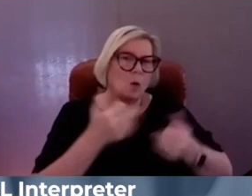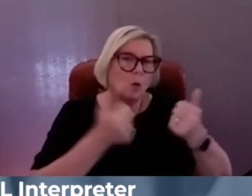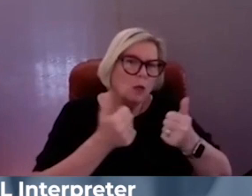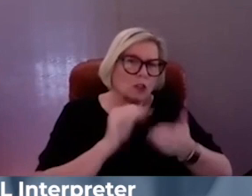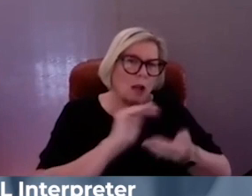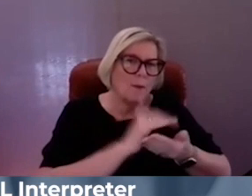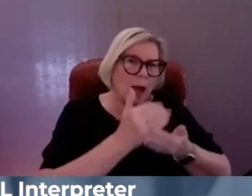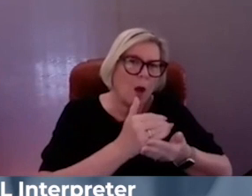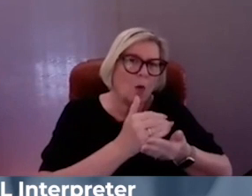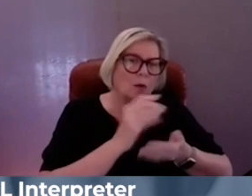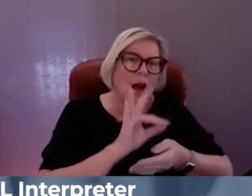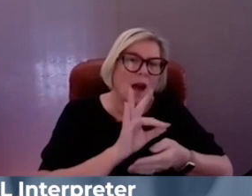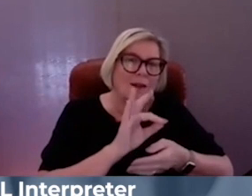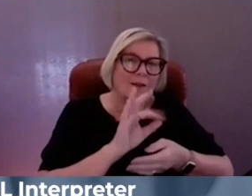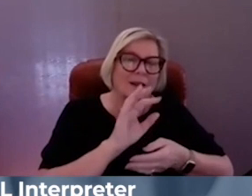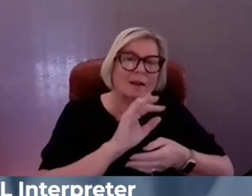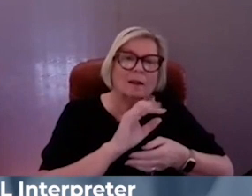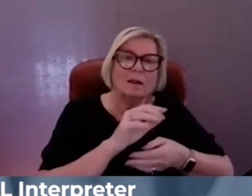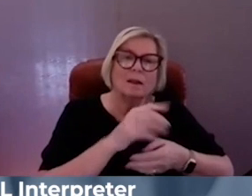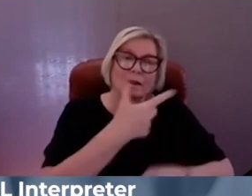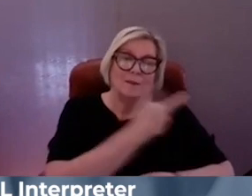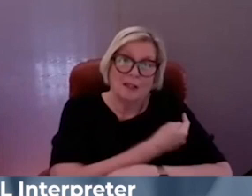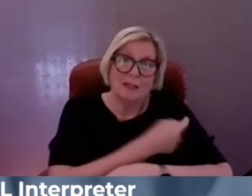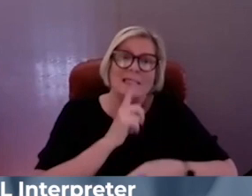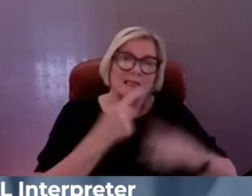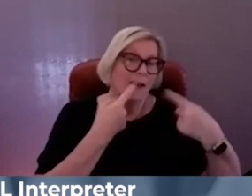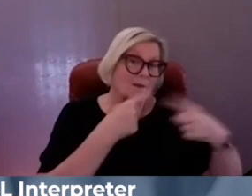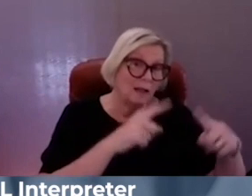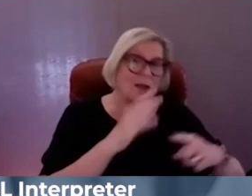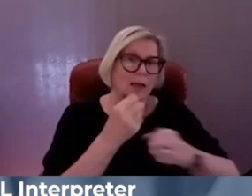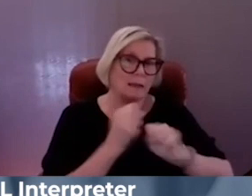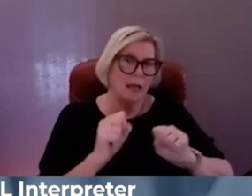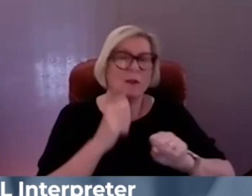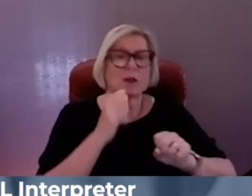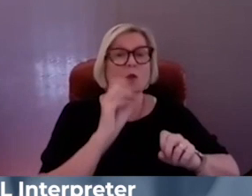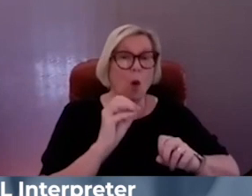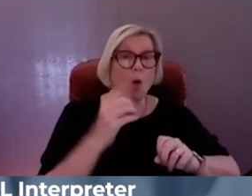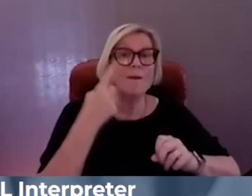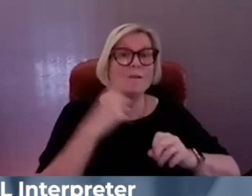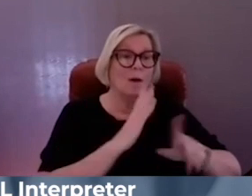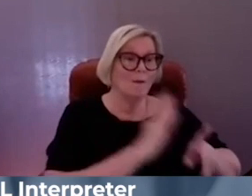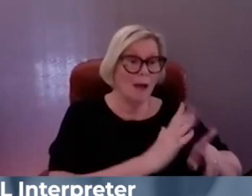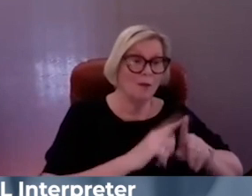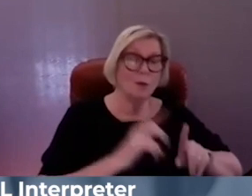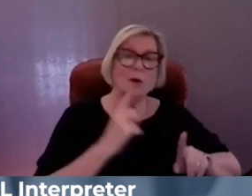in terms of being effective and safe. And for the 5 to 11-year-olds, the lesser dose